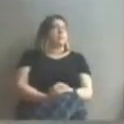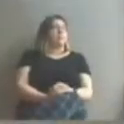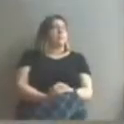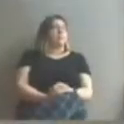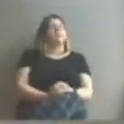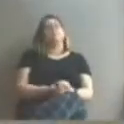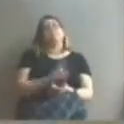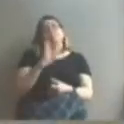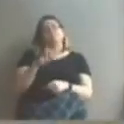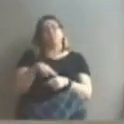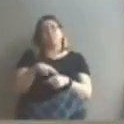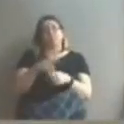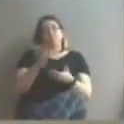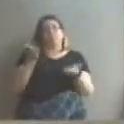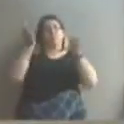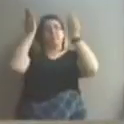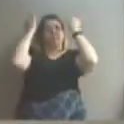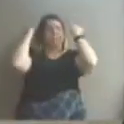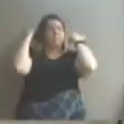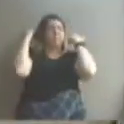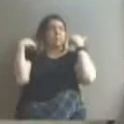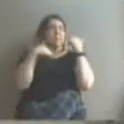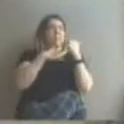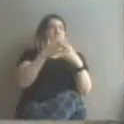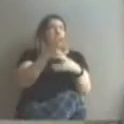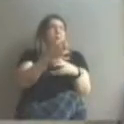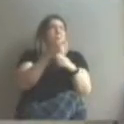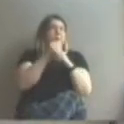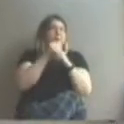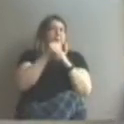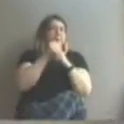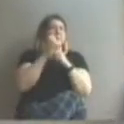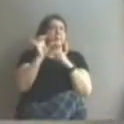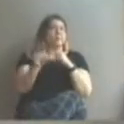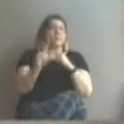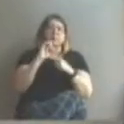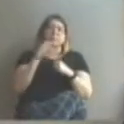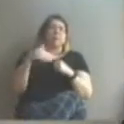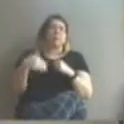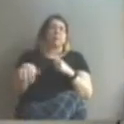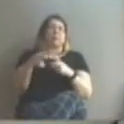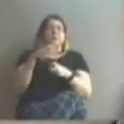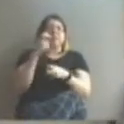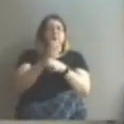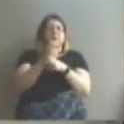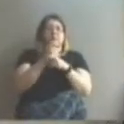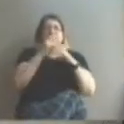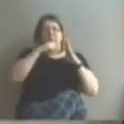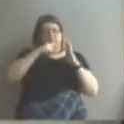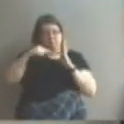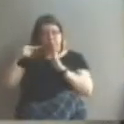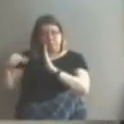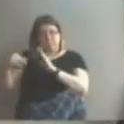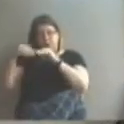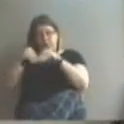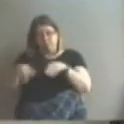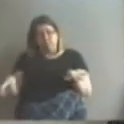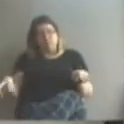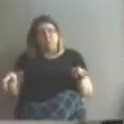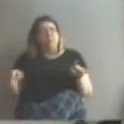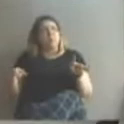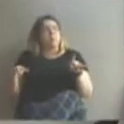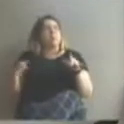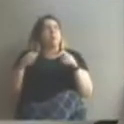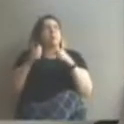Of course, this is overwhelming when we receive this. It's very difficult to go through an organizational chart,